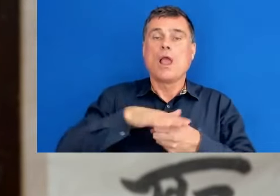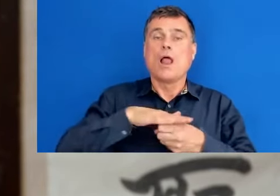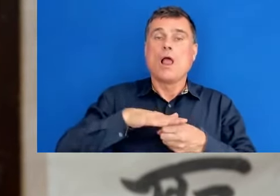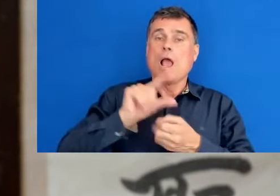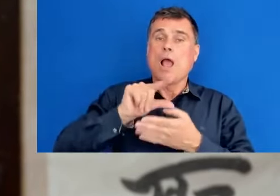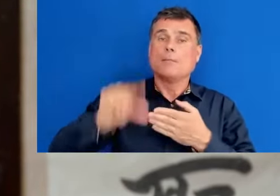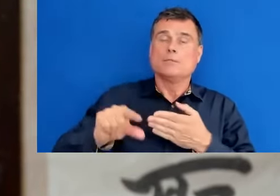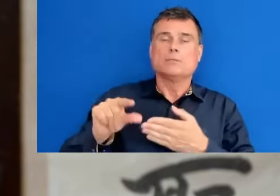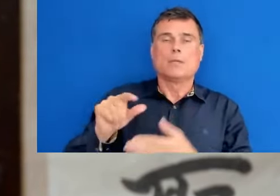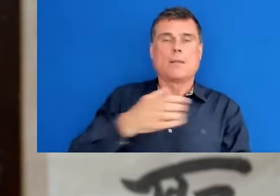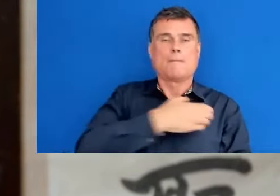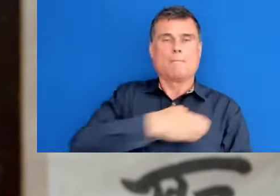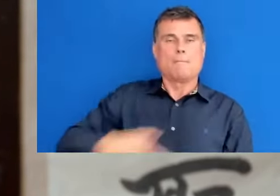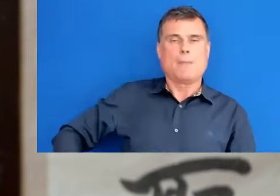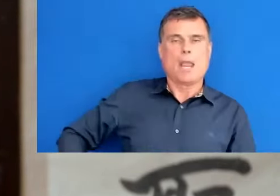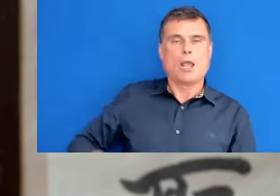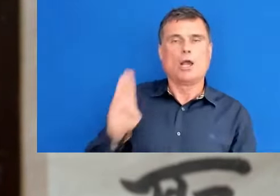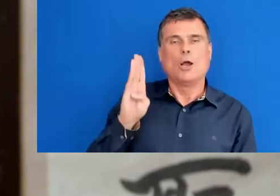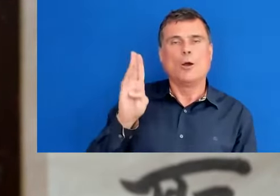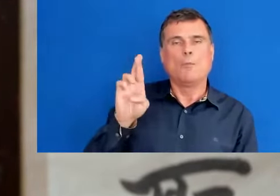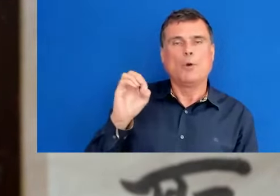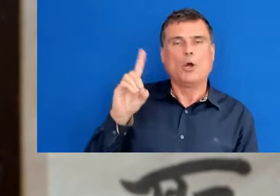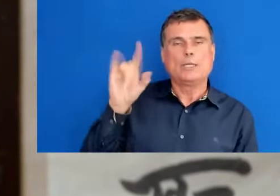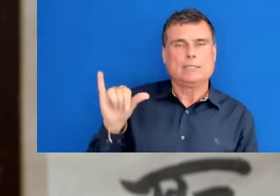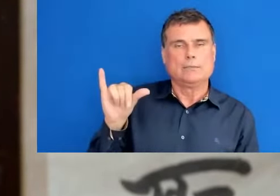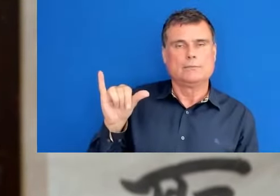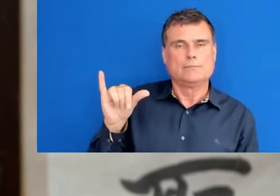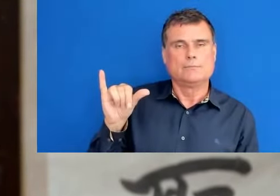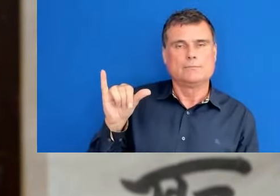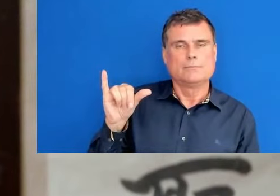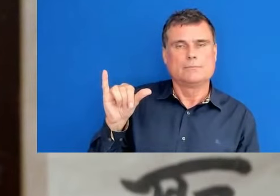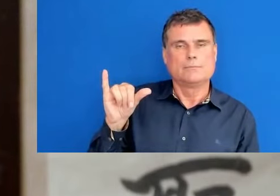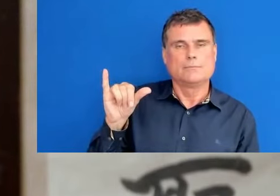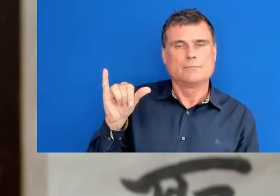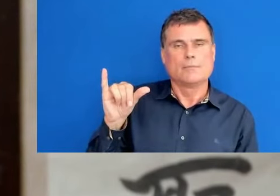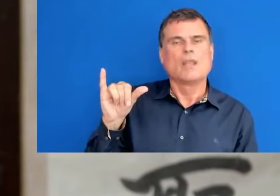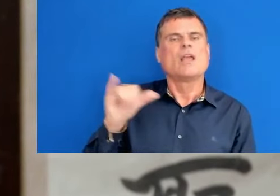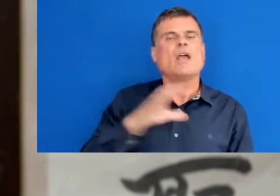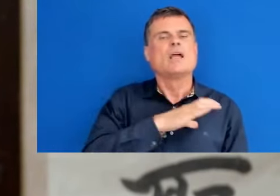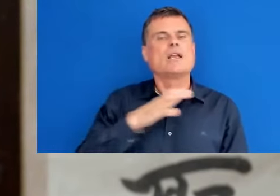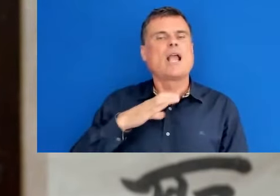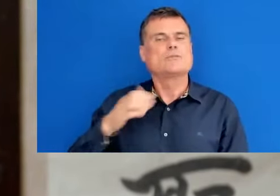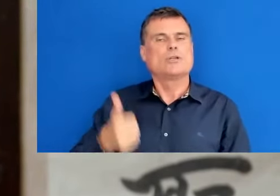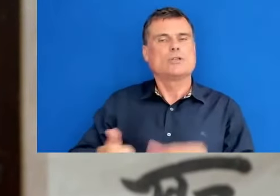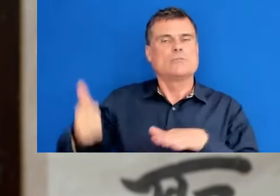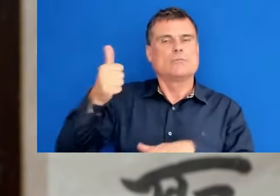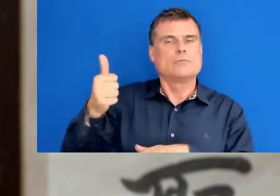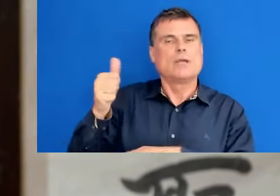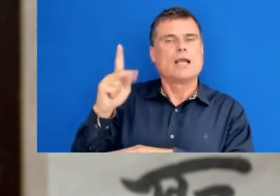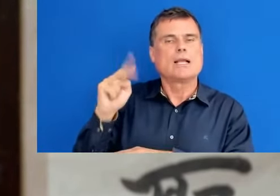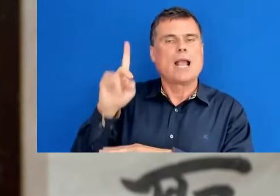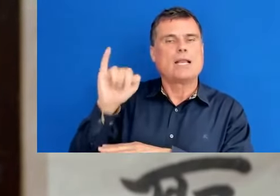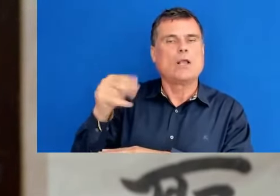And from our local government, we have Mayor Malcolm Brody, councillors Bill McNulty, Andy Hobbs, and Alexa Liu.